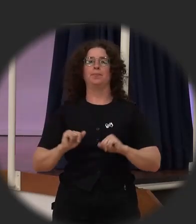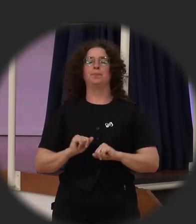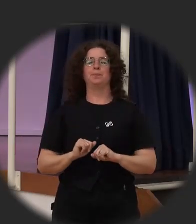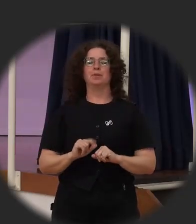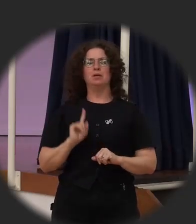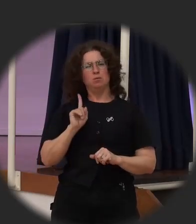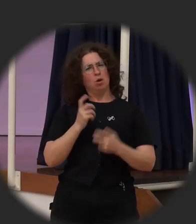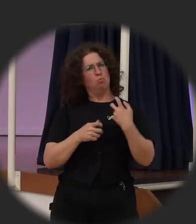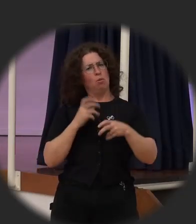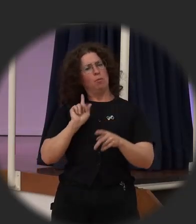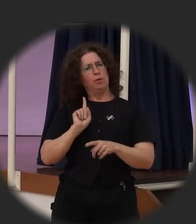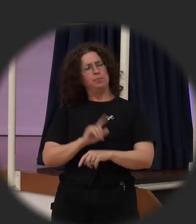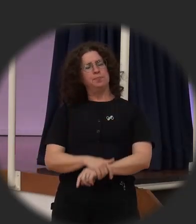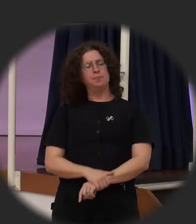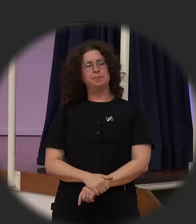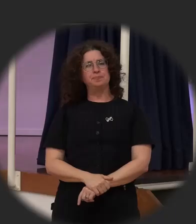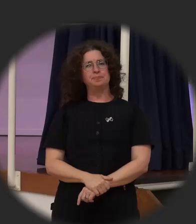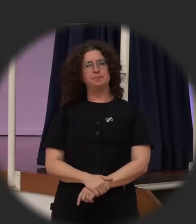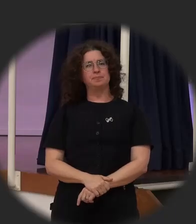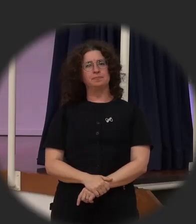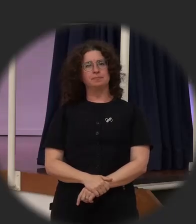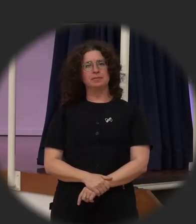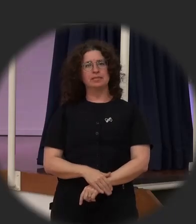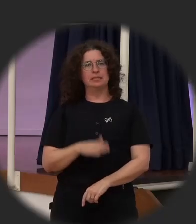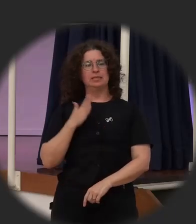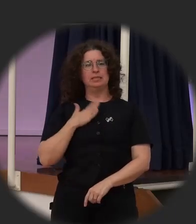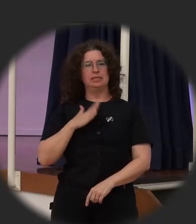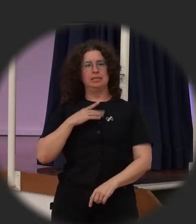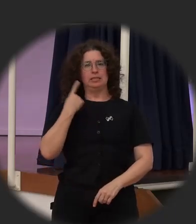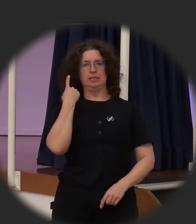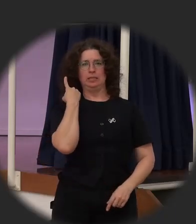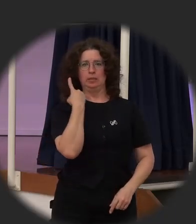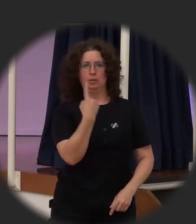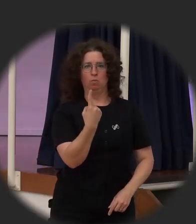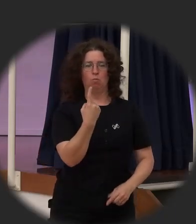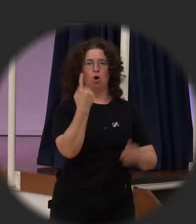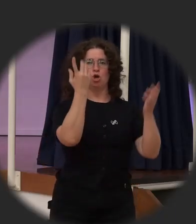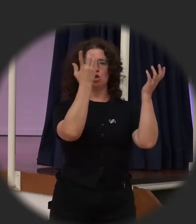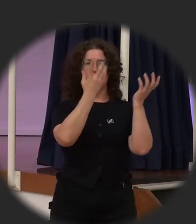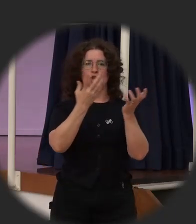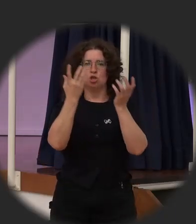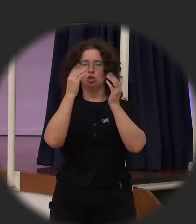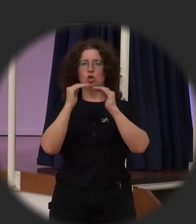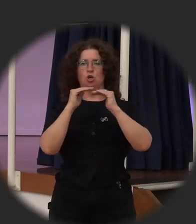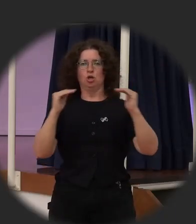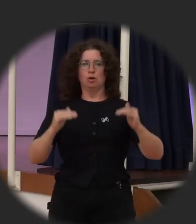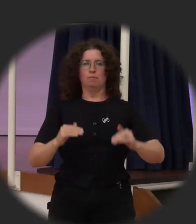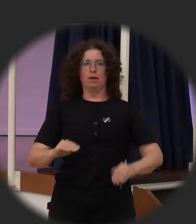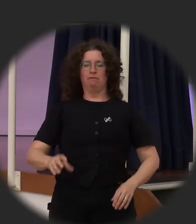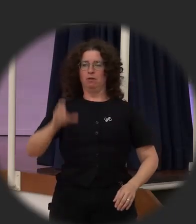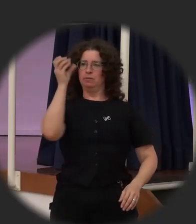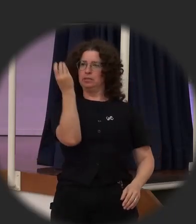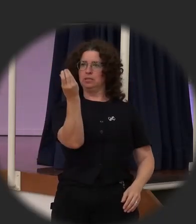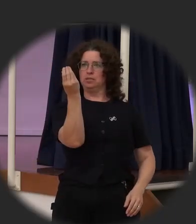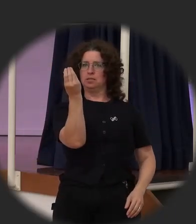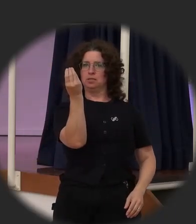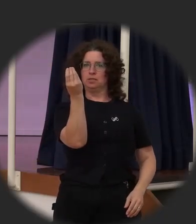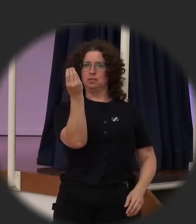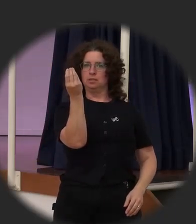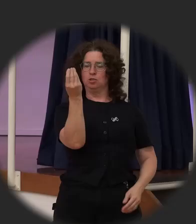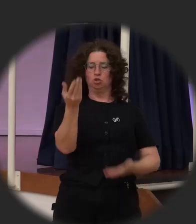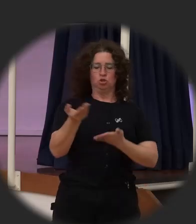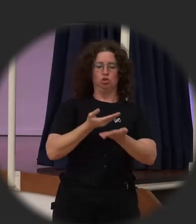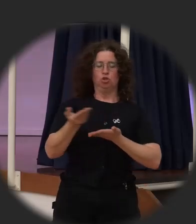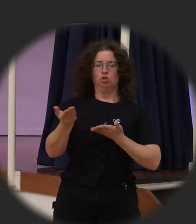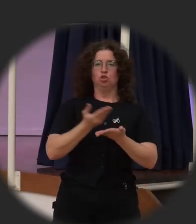the issue with this is that it requires one single Google Cloud Platform instance to communicate with Google Play, and